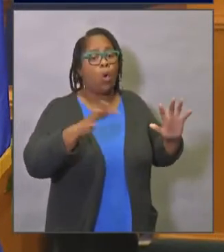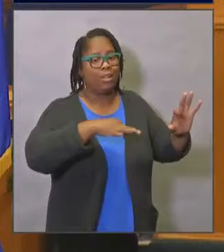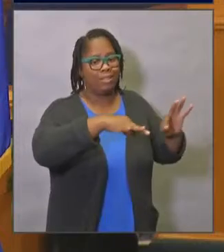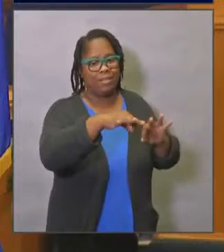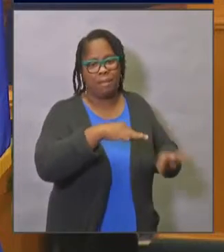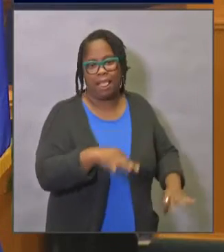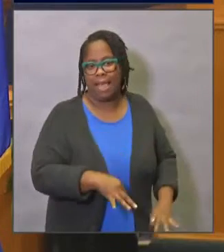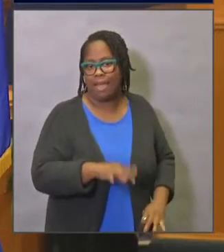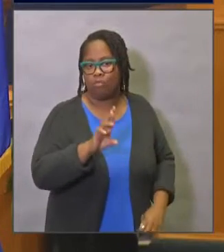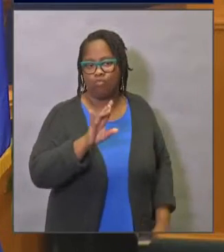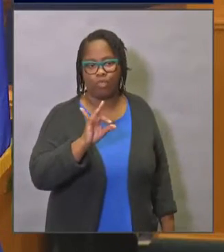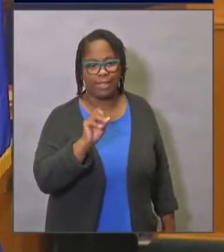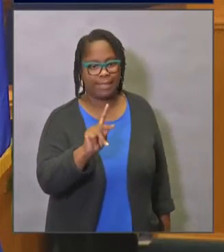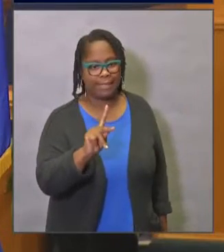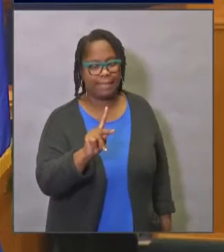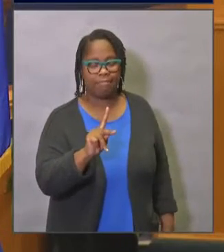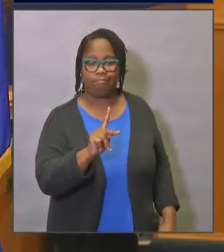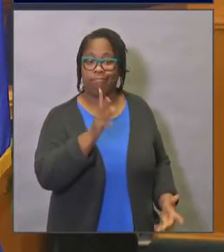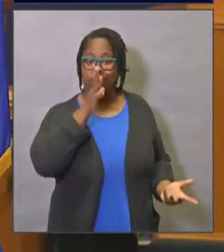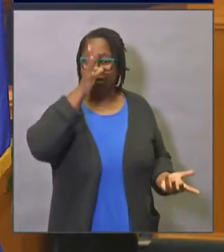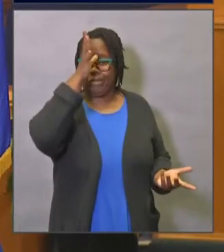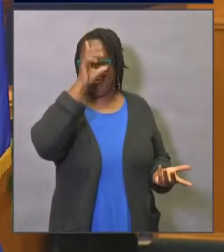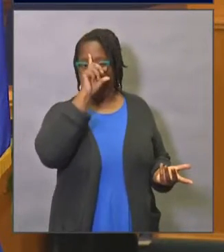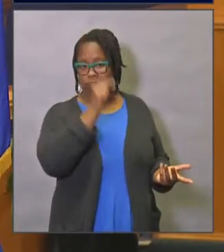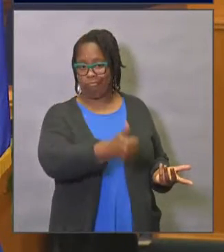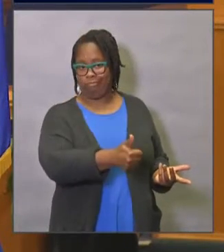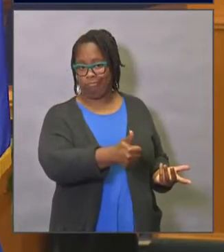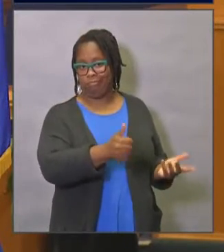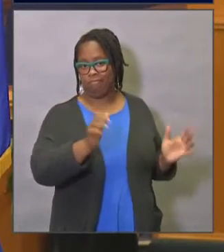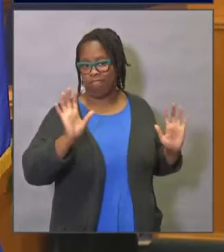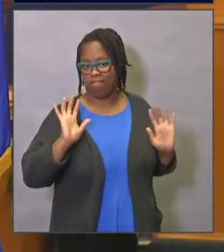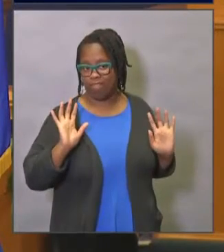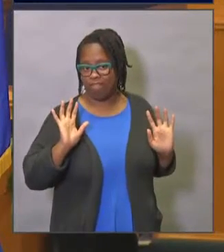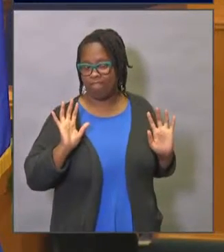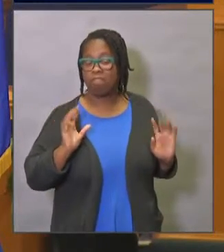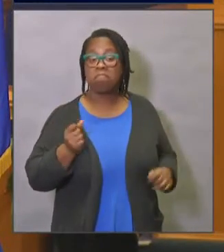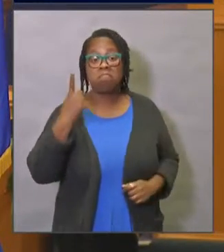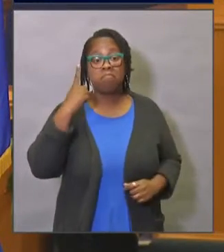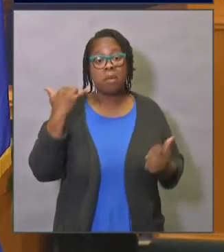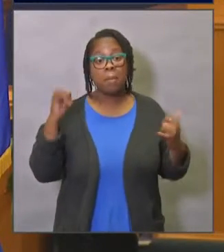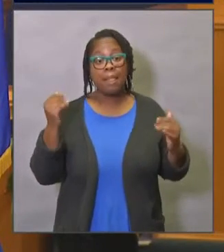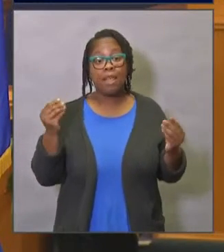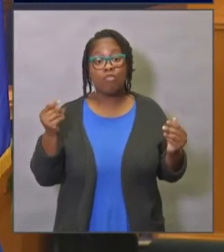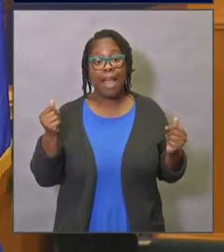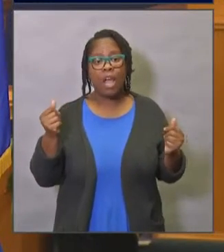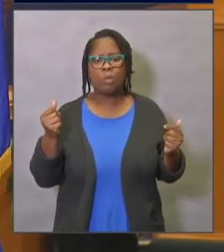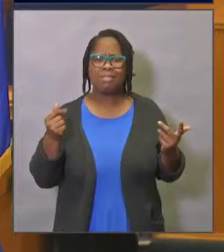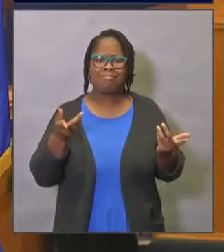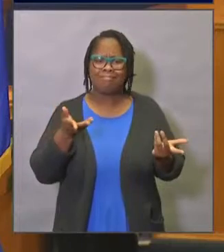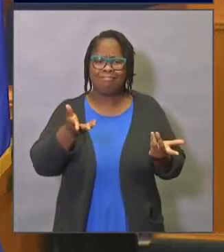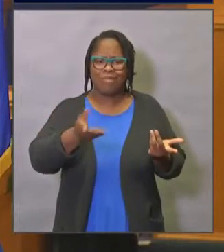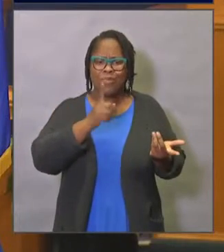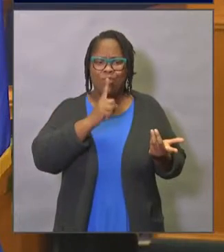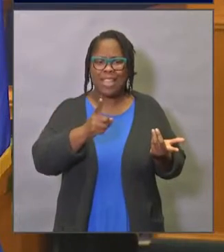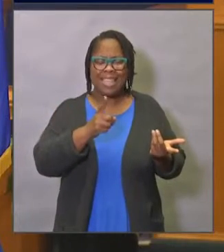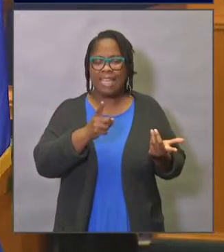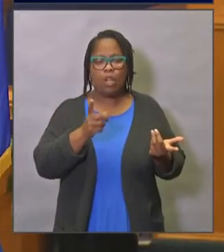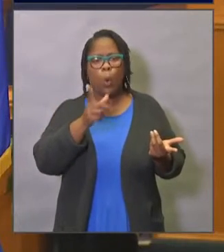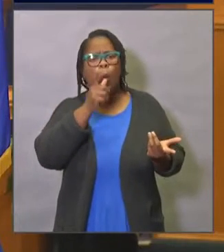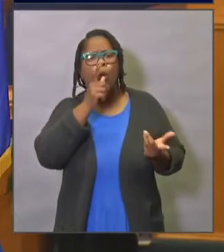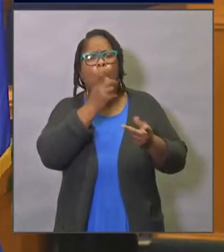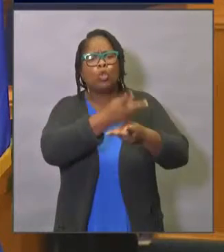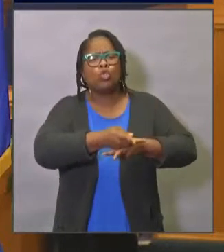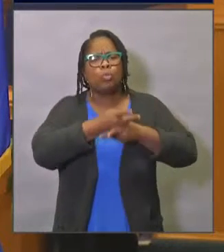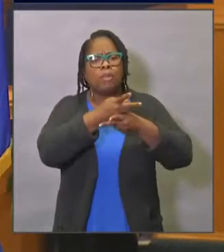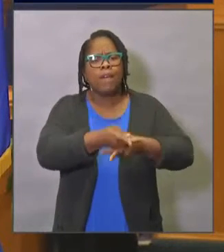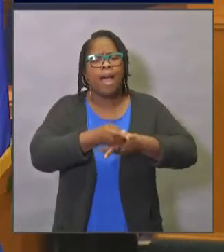And one of the issues that we've always had at the playgrounds has been that they're really non-supervised sites and that we have to